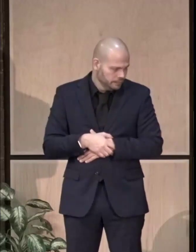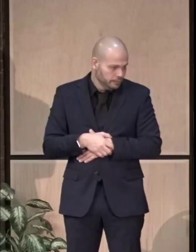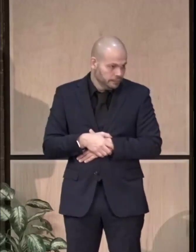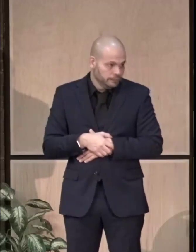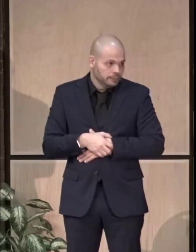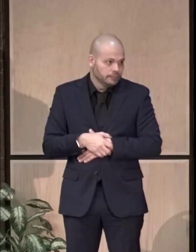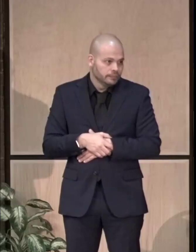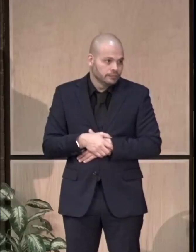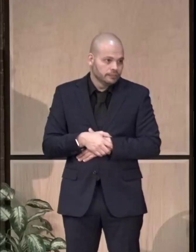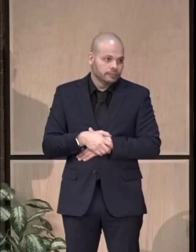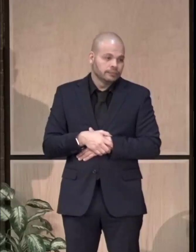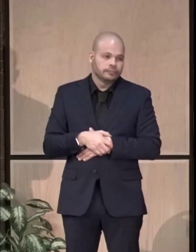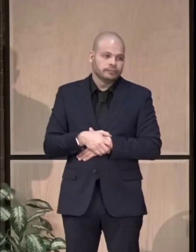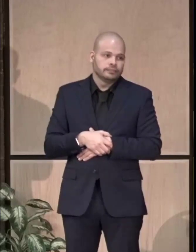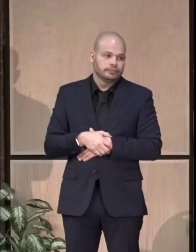91. You're talking about